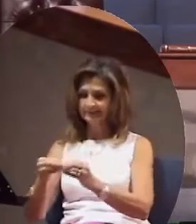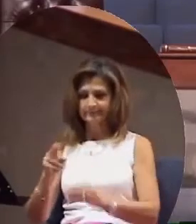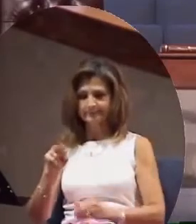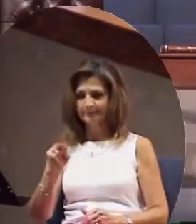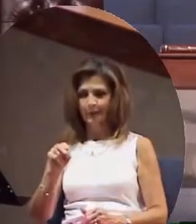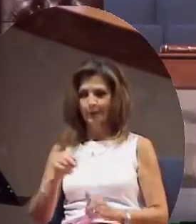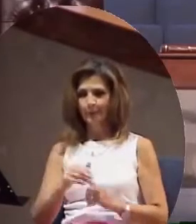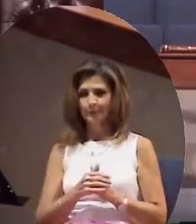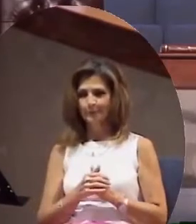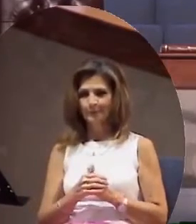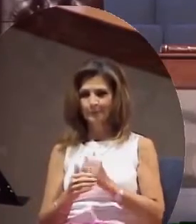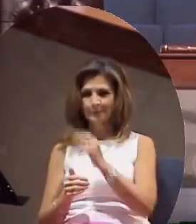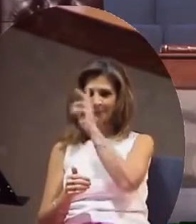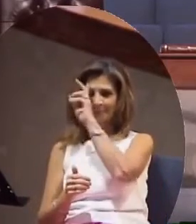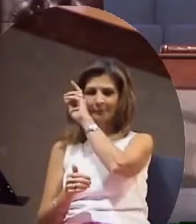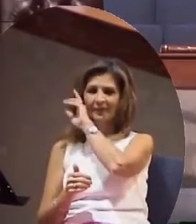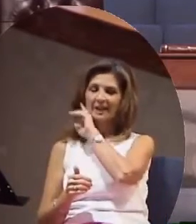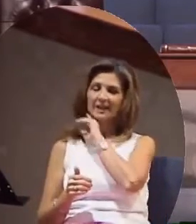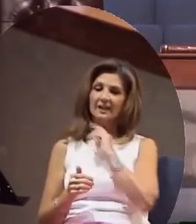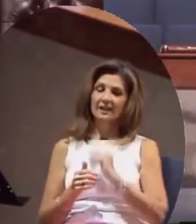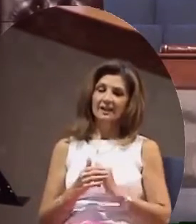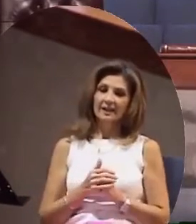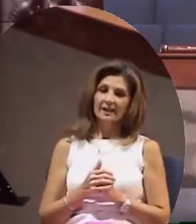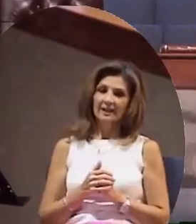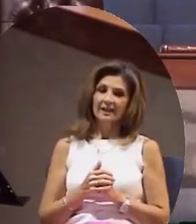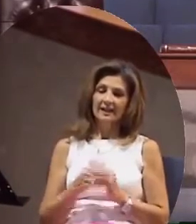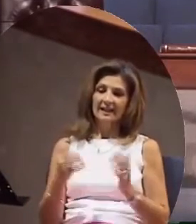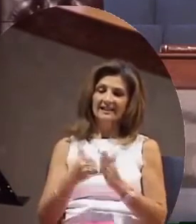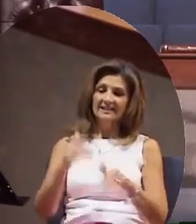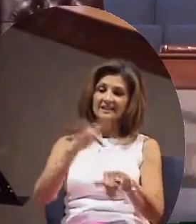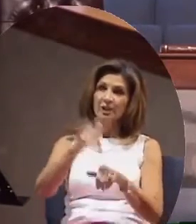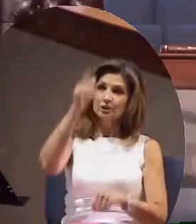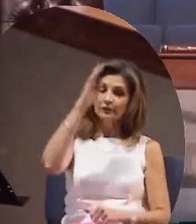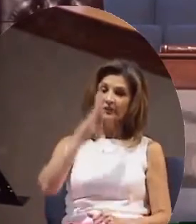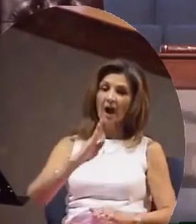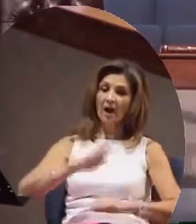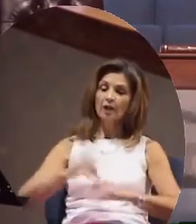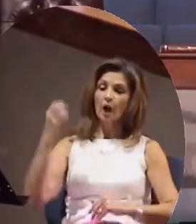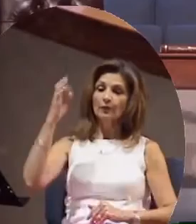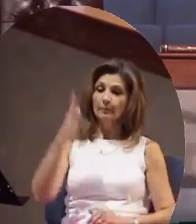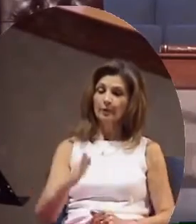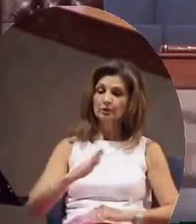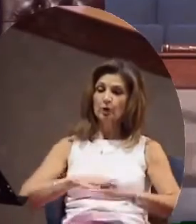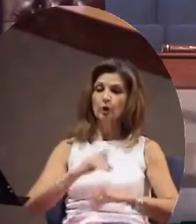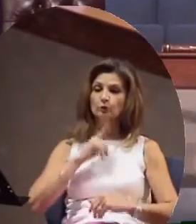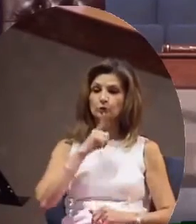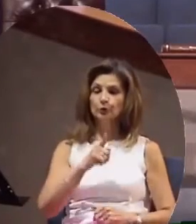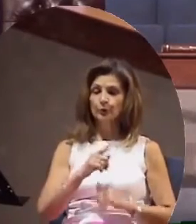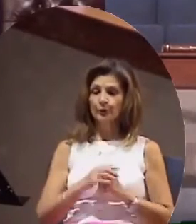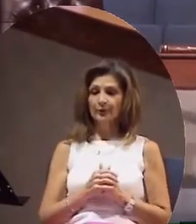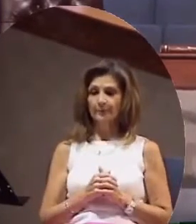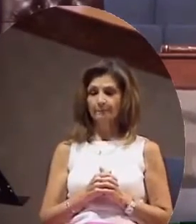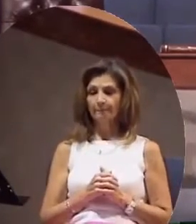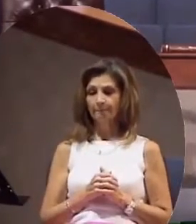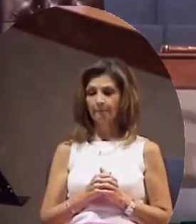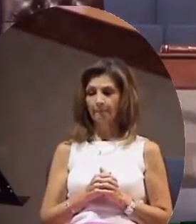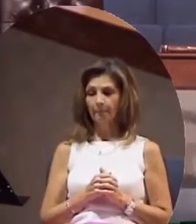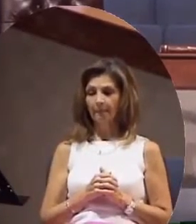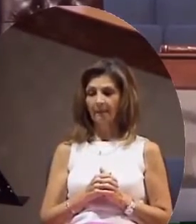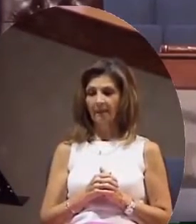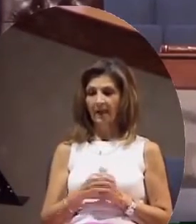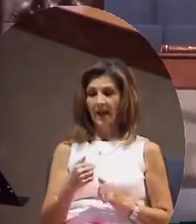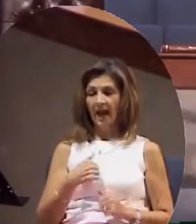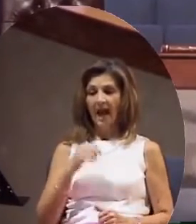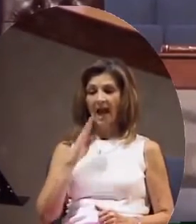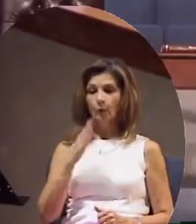touch on truth. Amen. Amen. It's the touch of God on a preacher on truth. Now, of course,